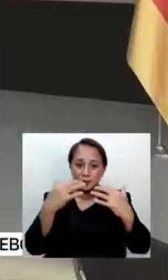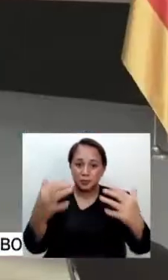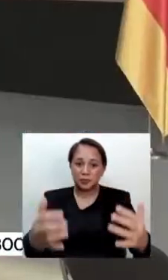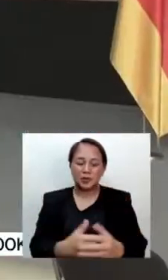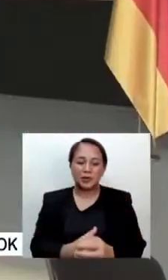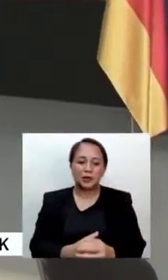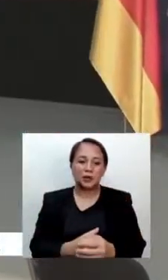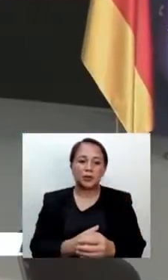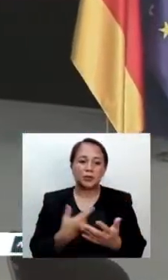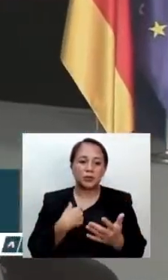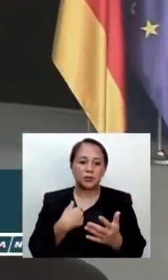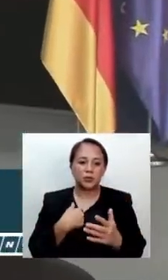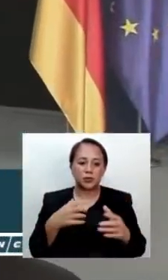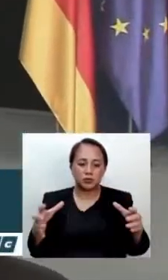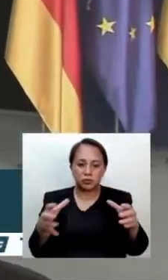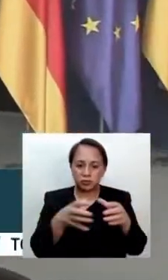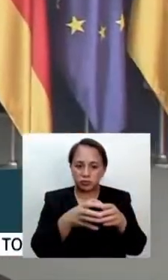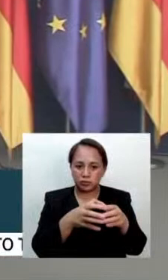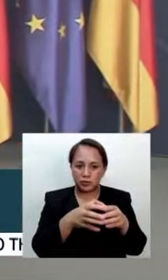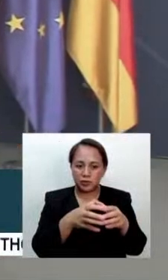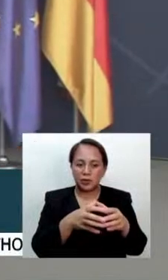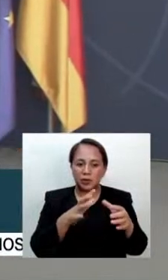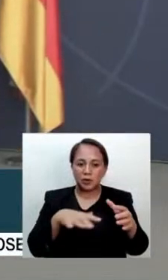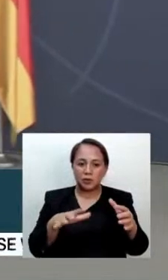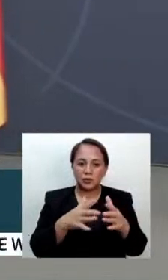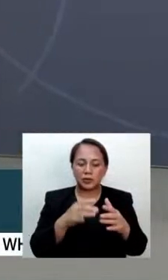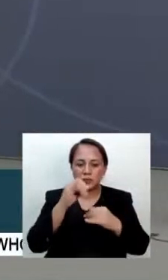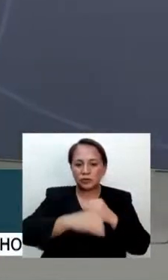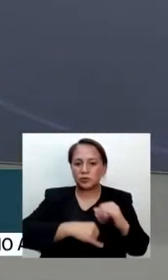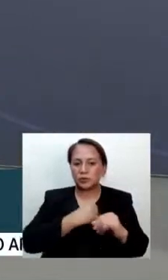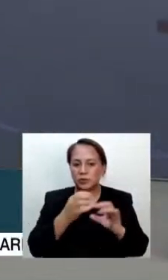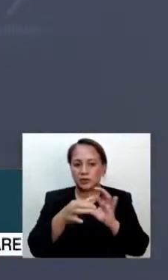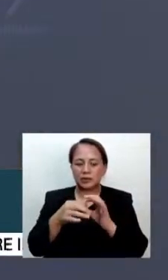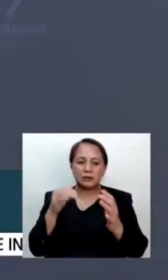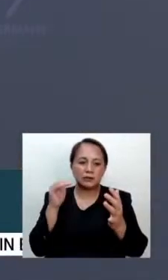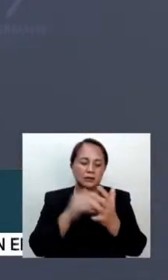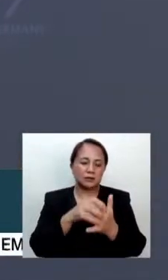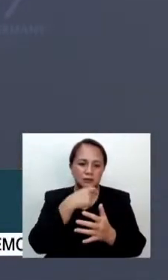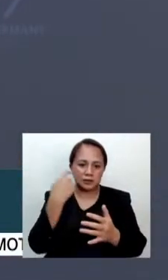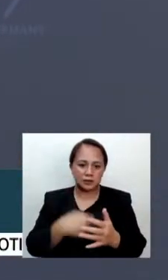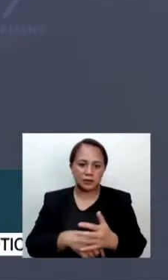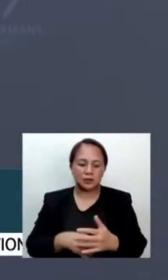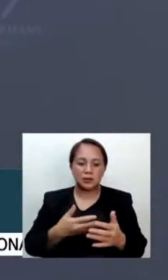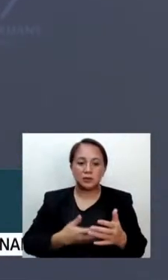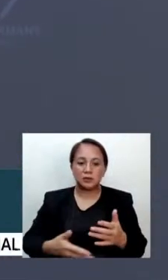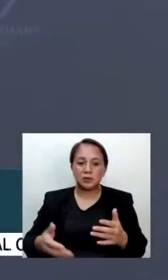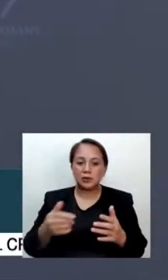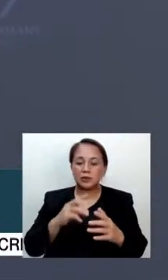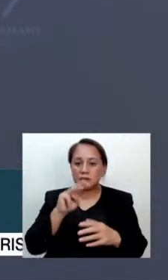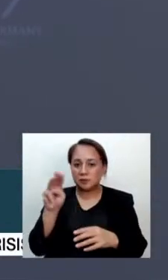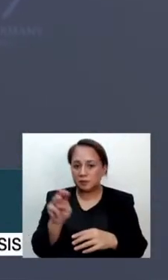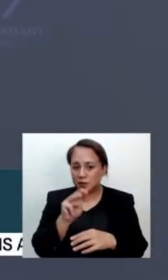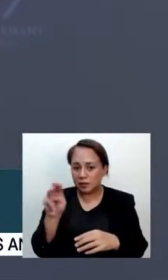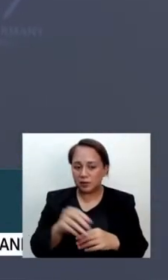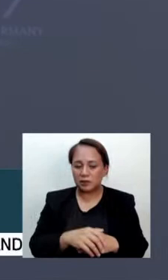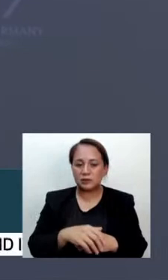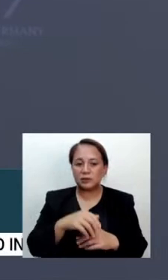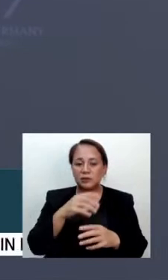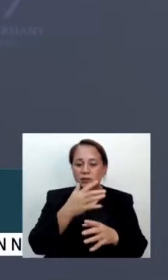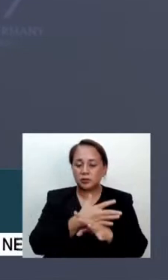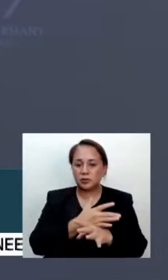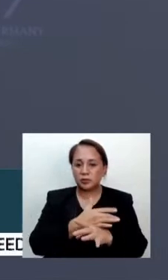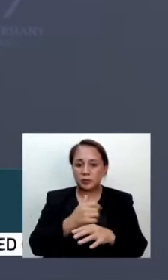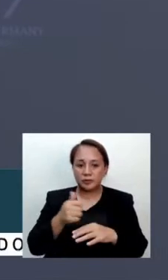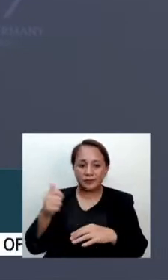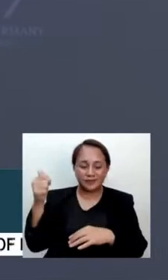to forge a broader international alliance against Russia. Invite could be announced this Monday when German Chancellor Olaf